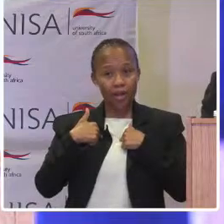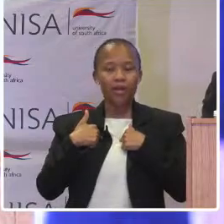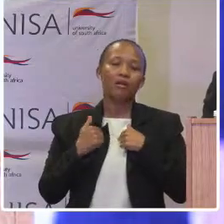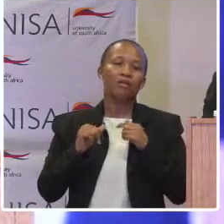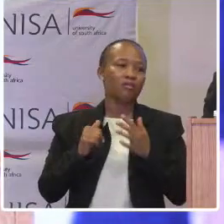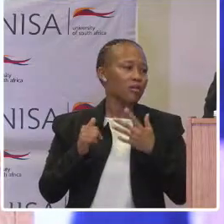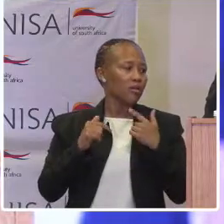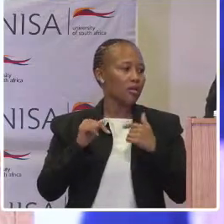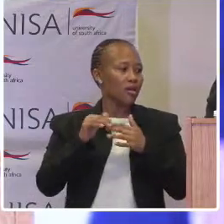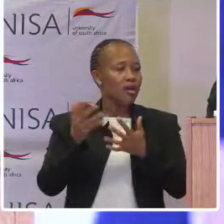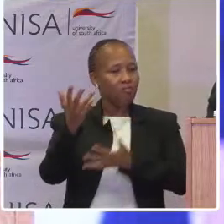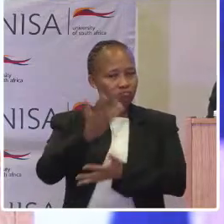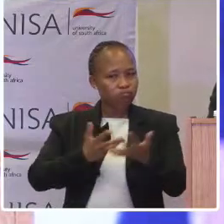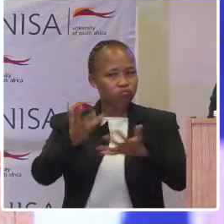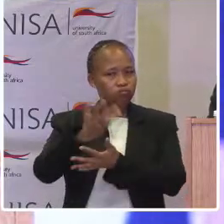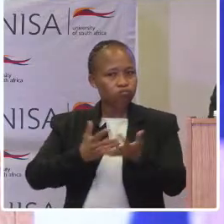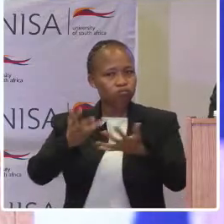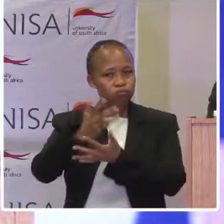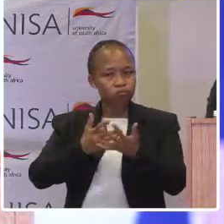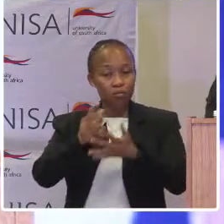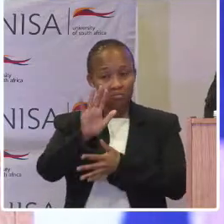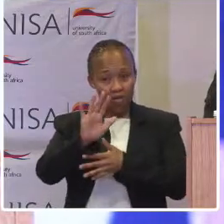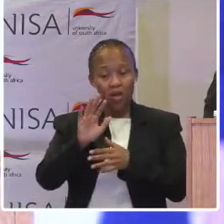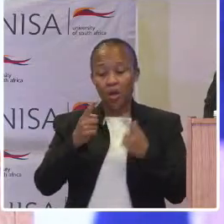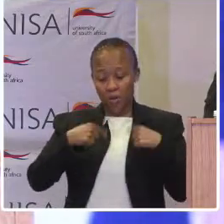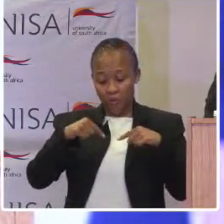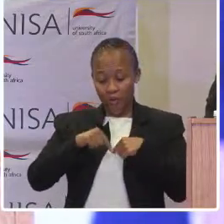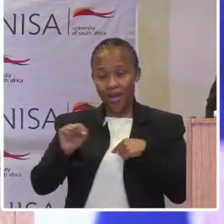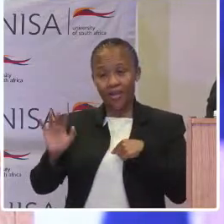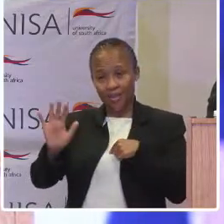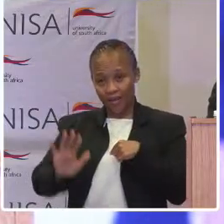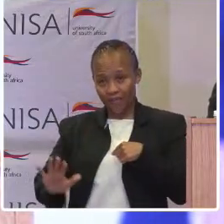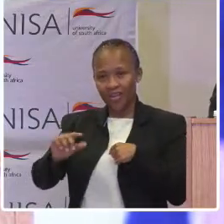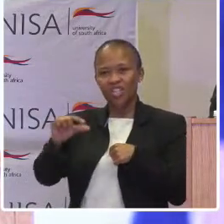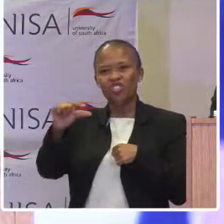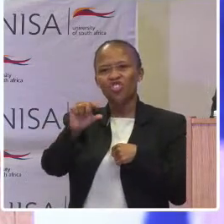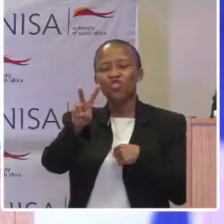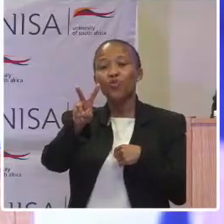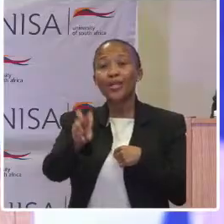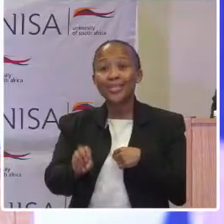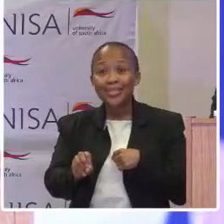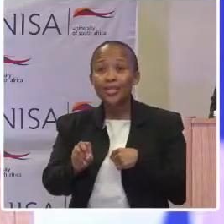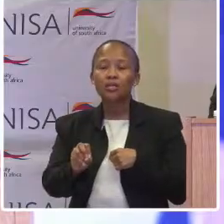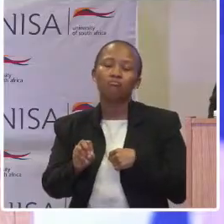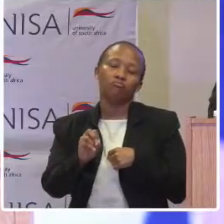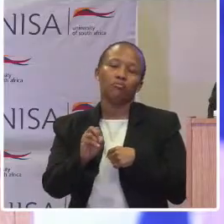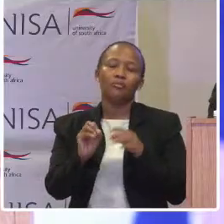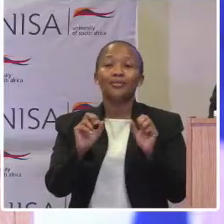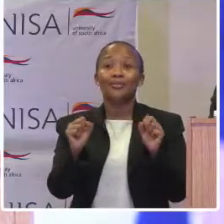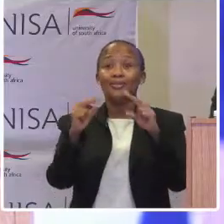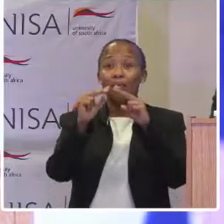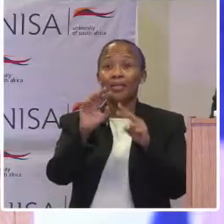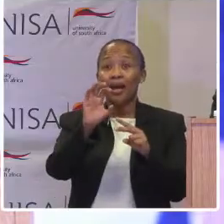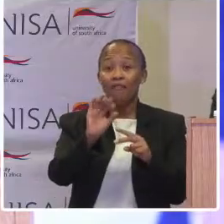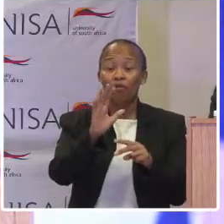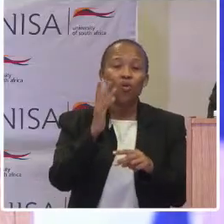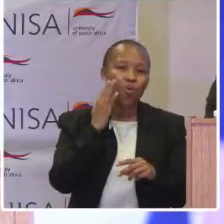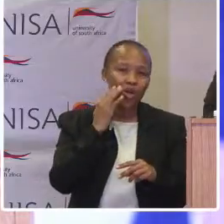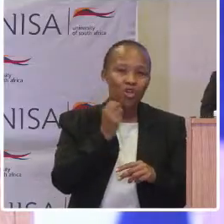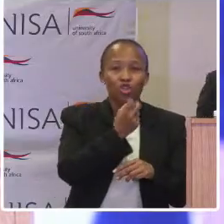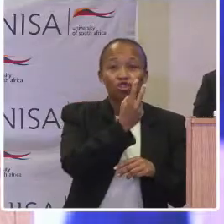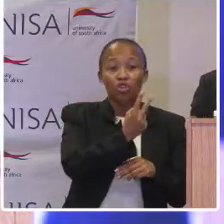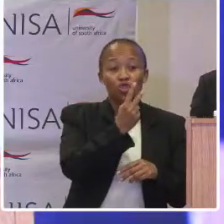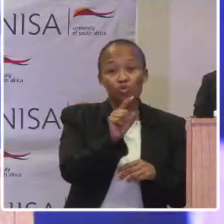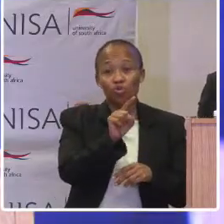Africa will have the first G20 summit on the 22nd and 23rd November 2025 in